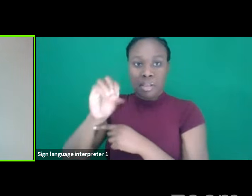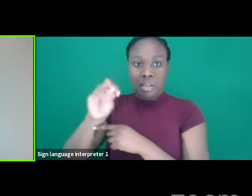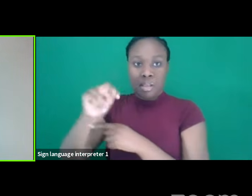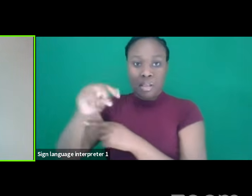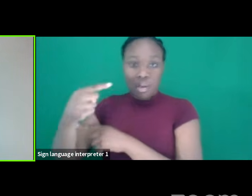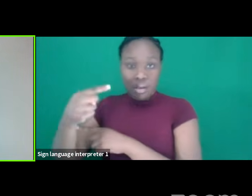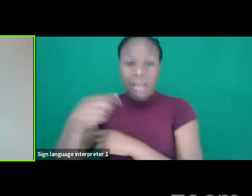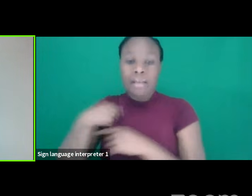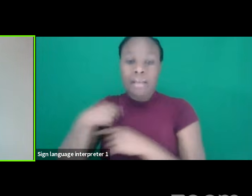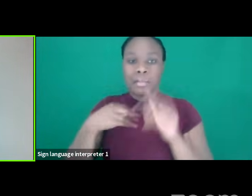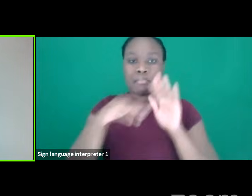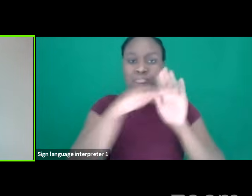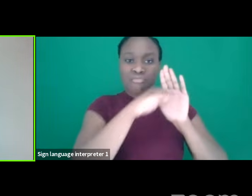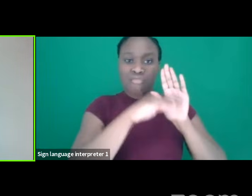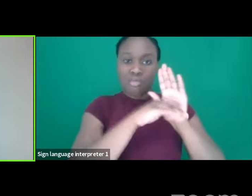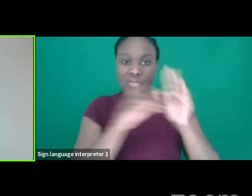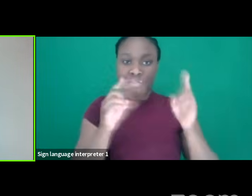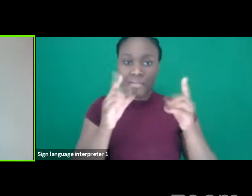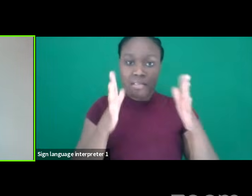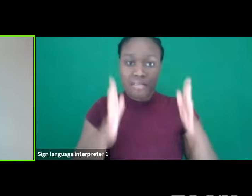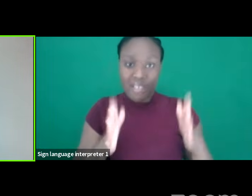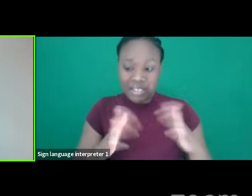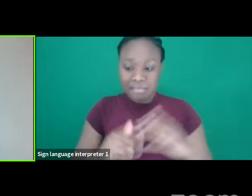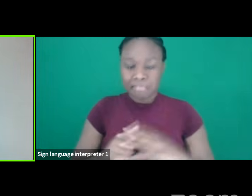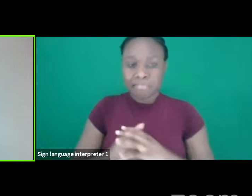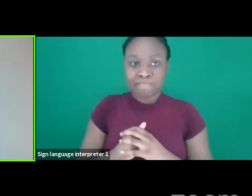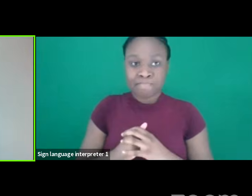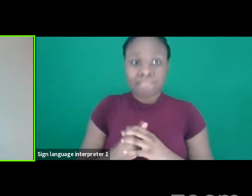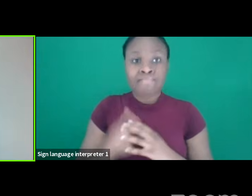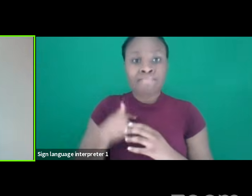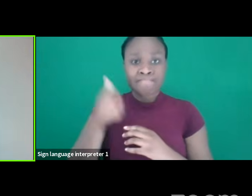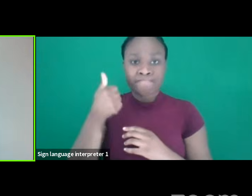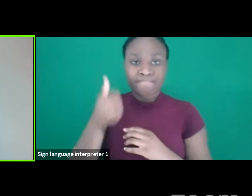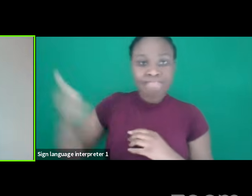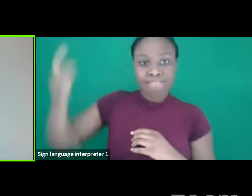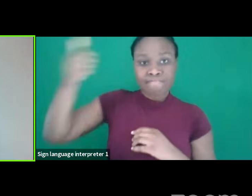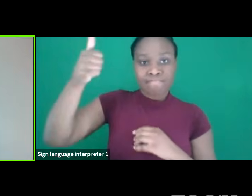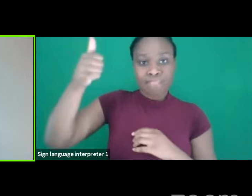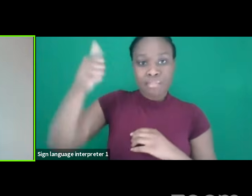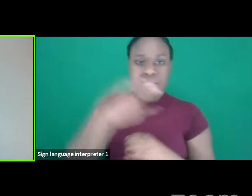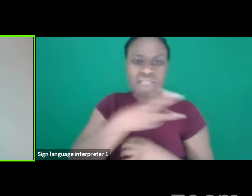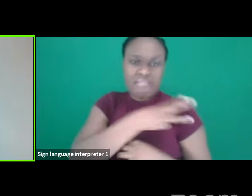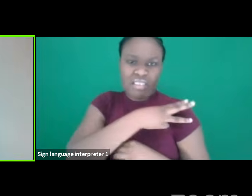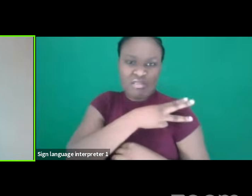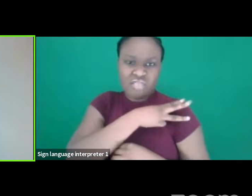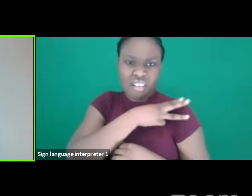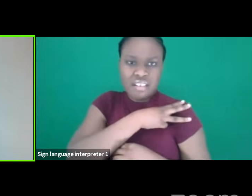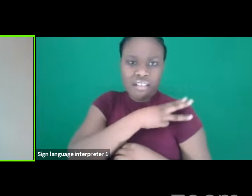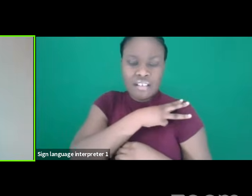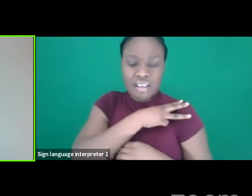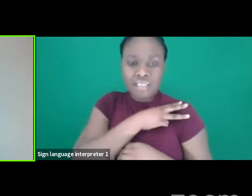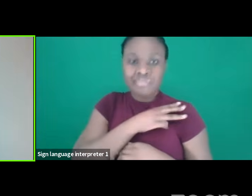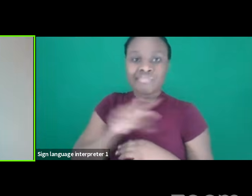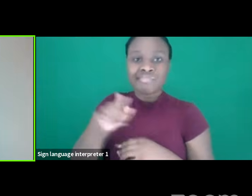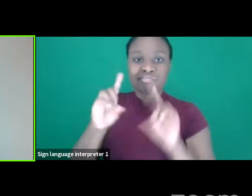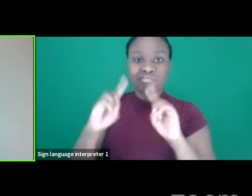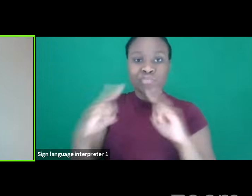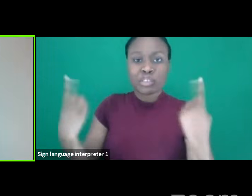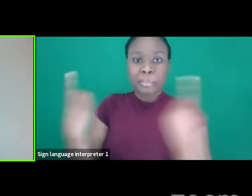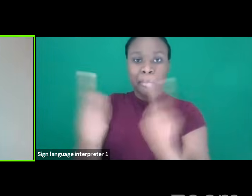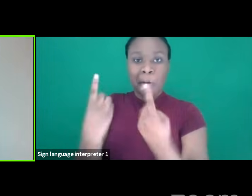evening. I am the manager responsible for tax exempt unit in